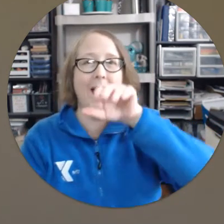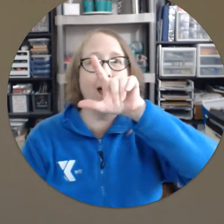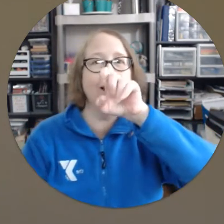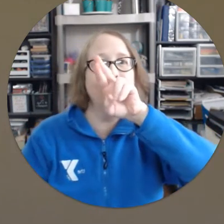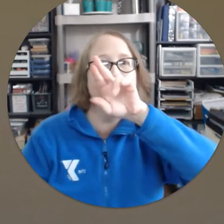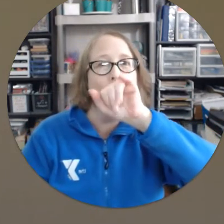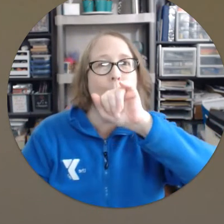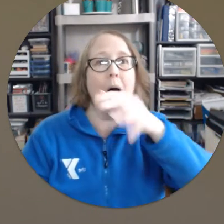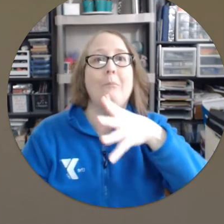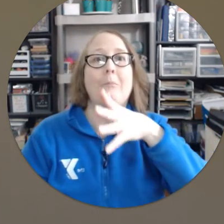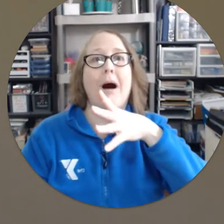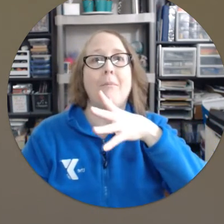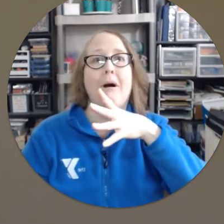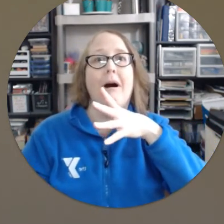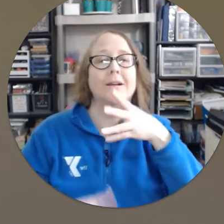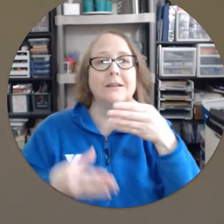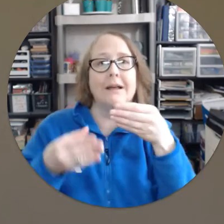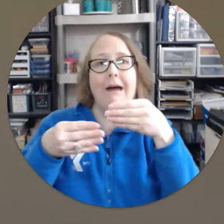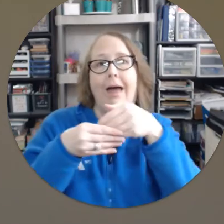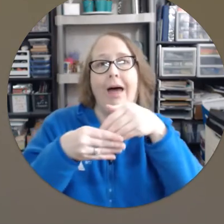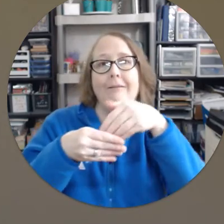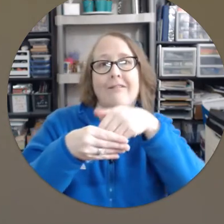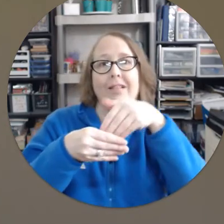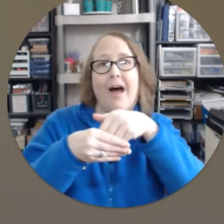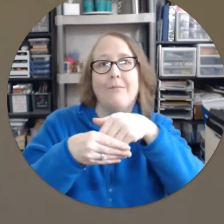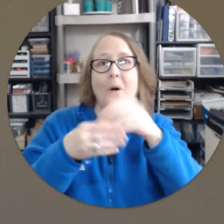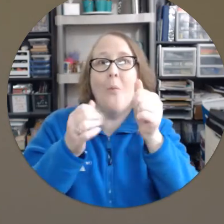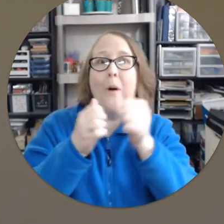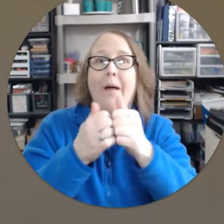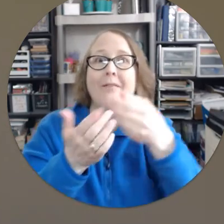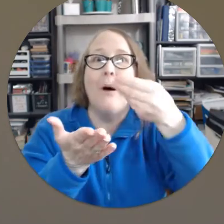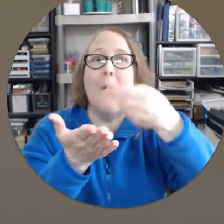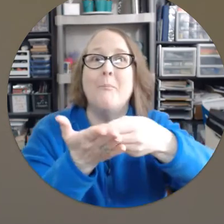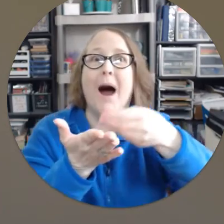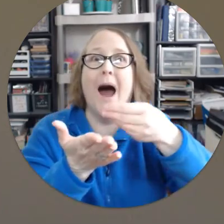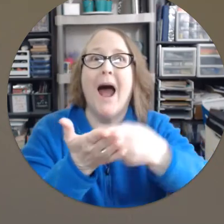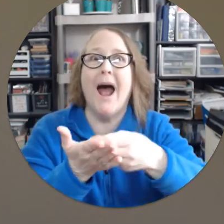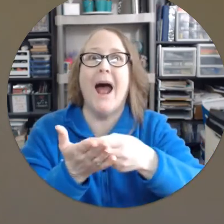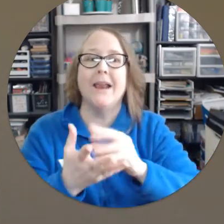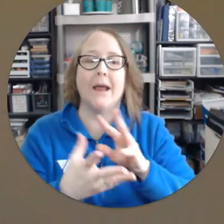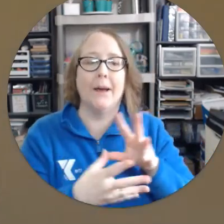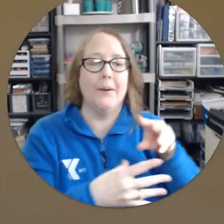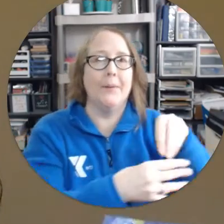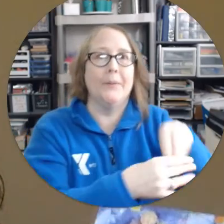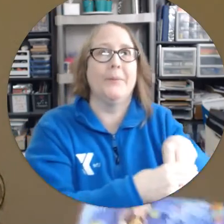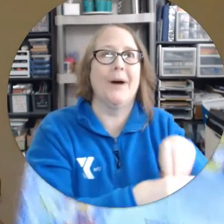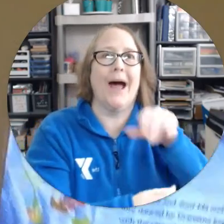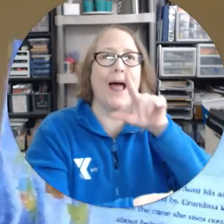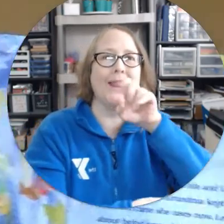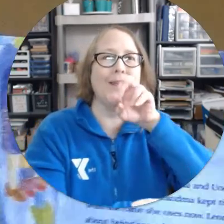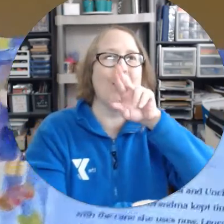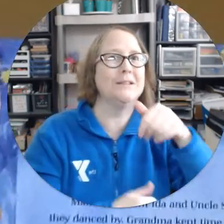an envelope with our money into Leora's pocket.